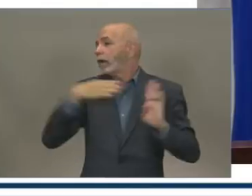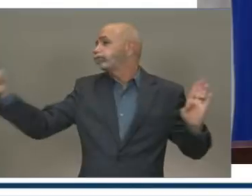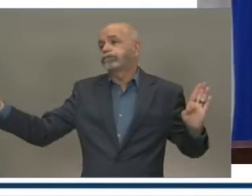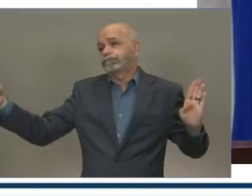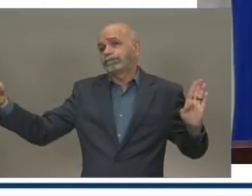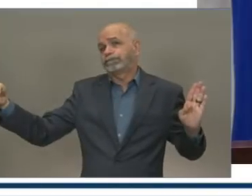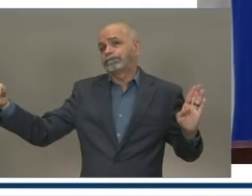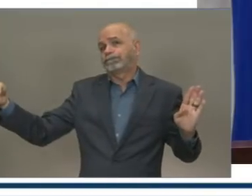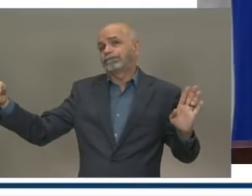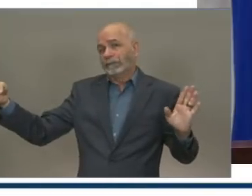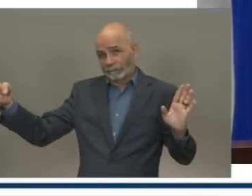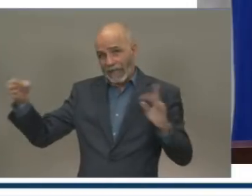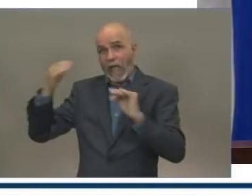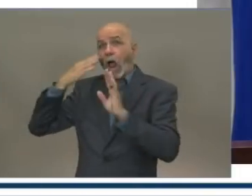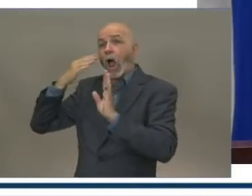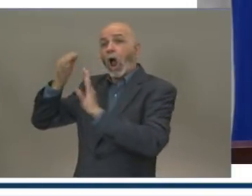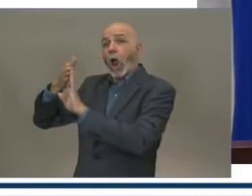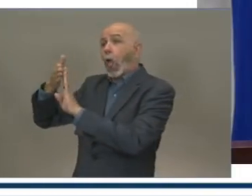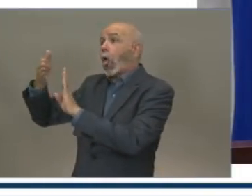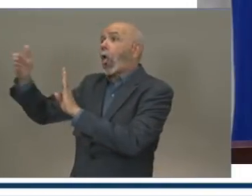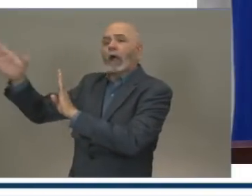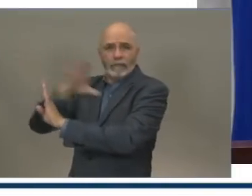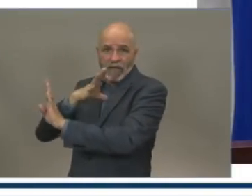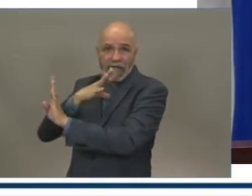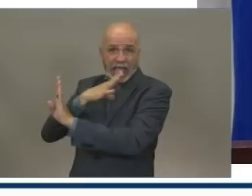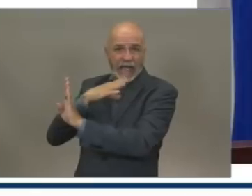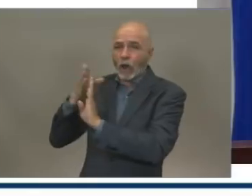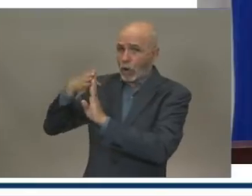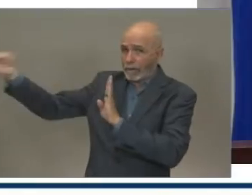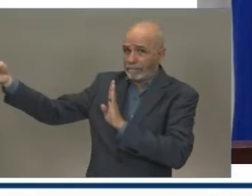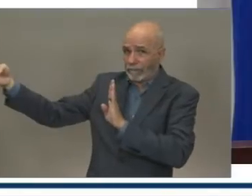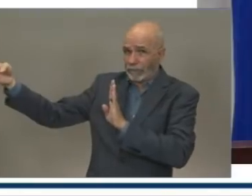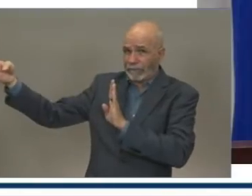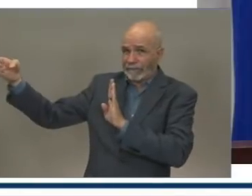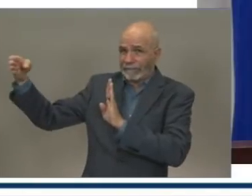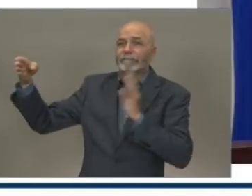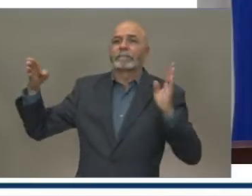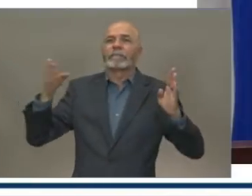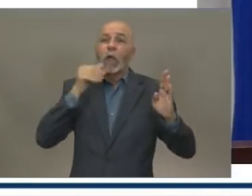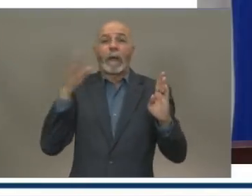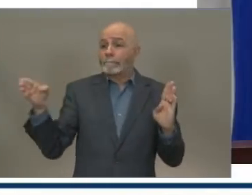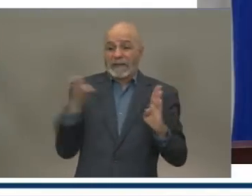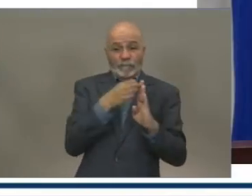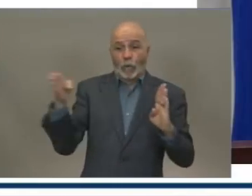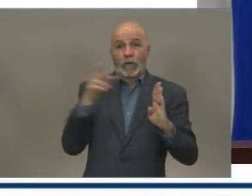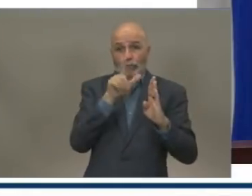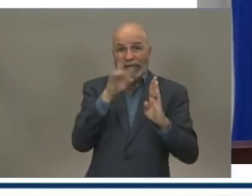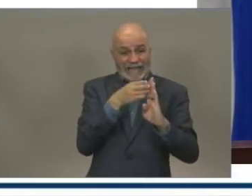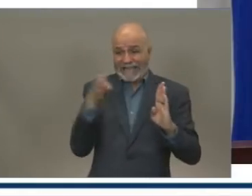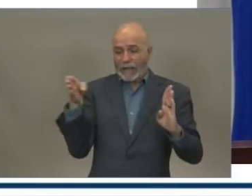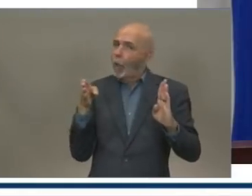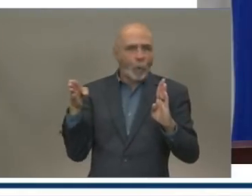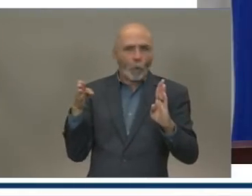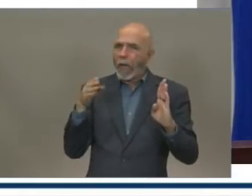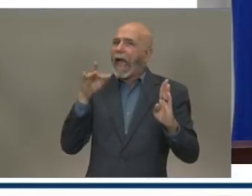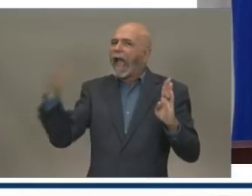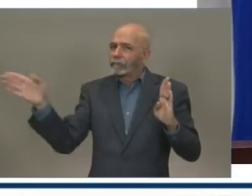you'll just go ahead and make your appointment. However, before scheduling the appointment, please look at the